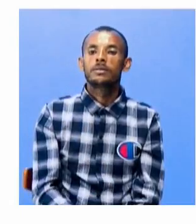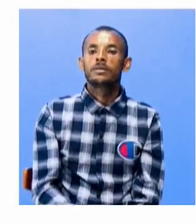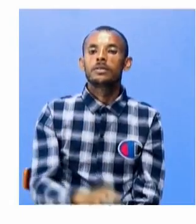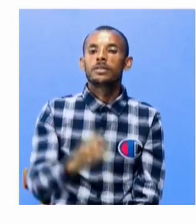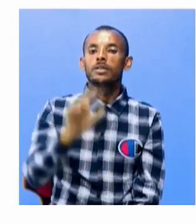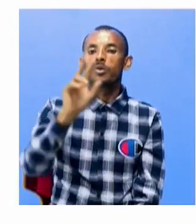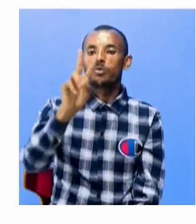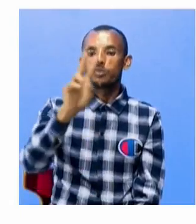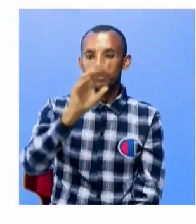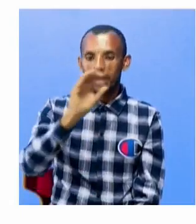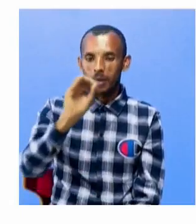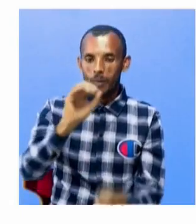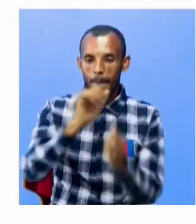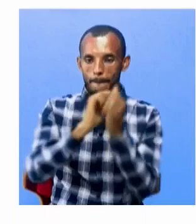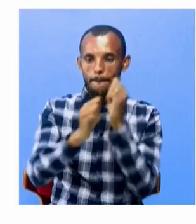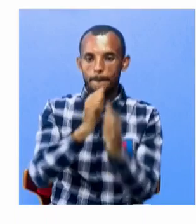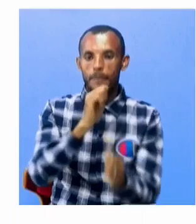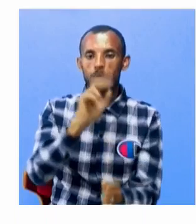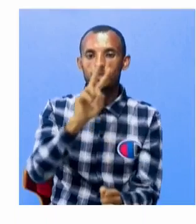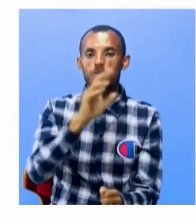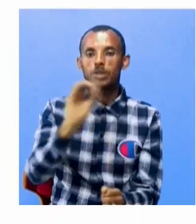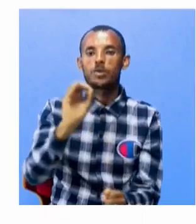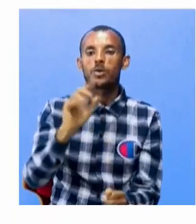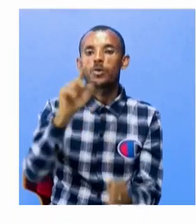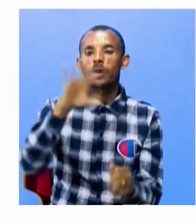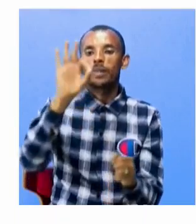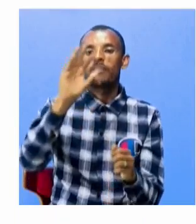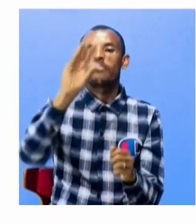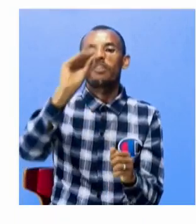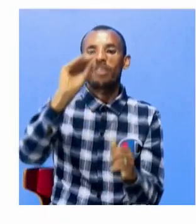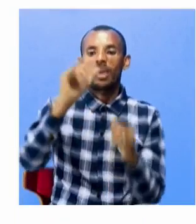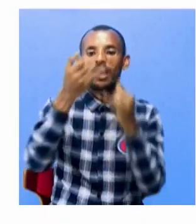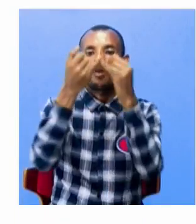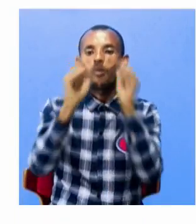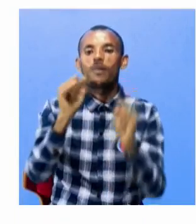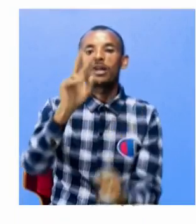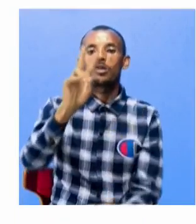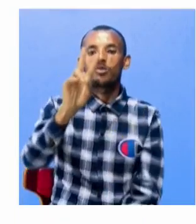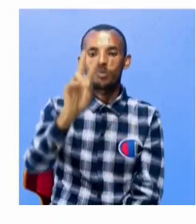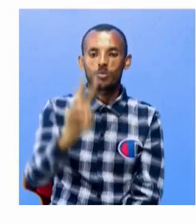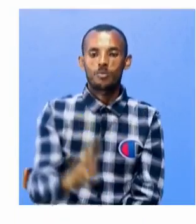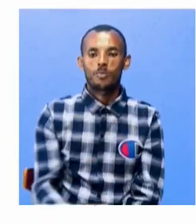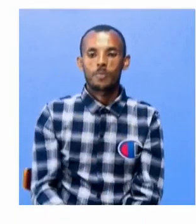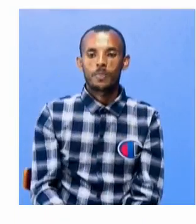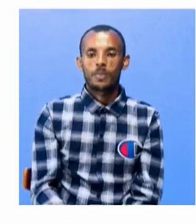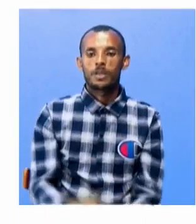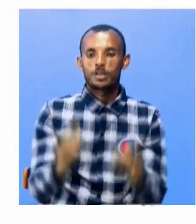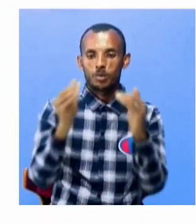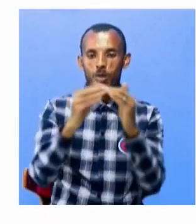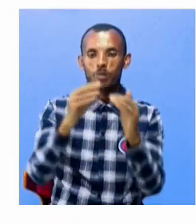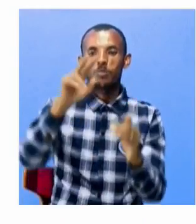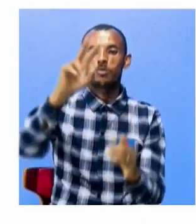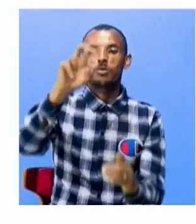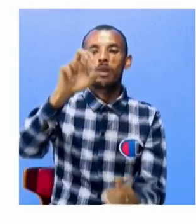Zero cancel out, and you have 50 over 2, it is 25%